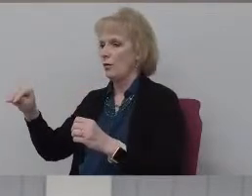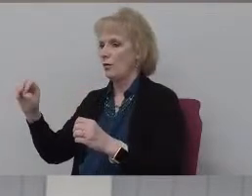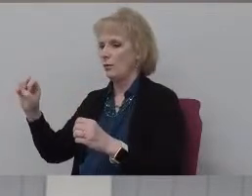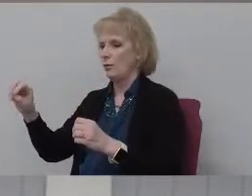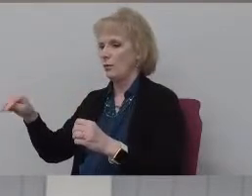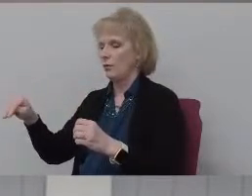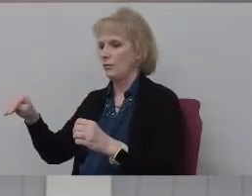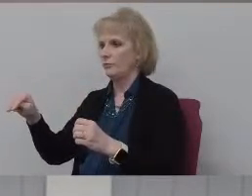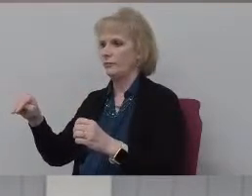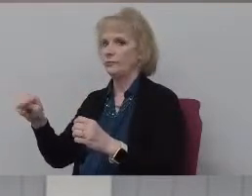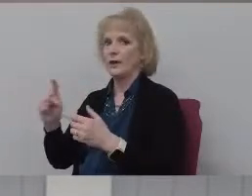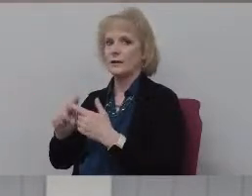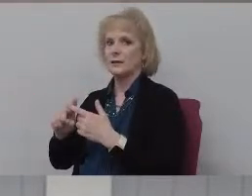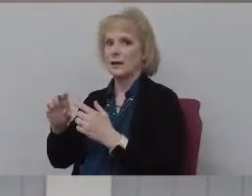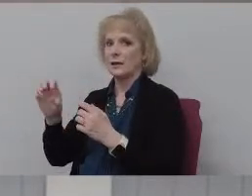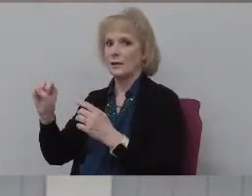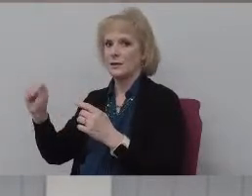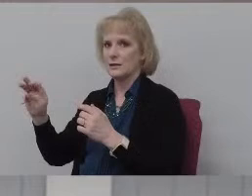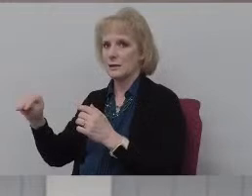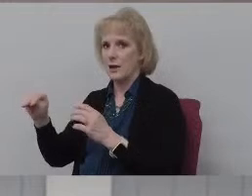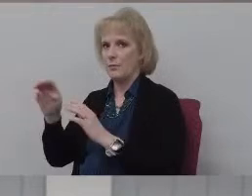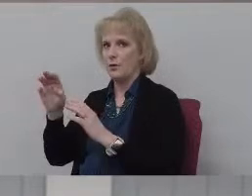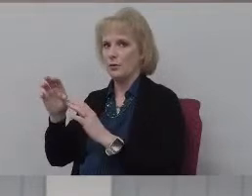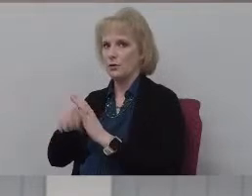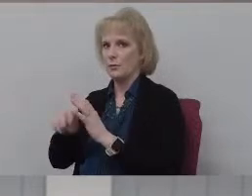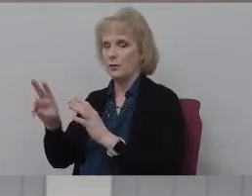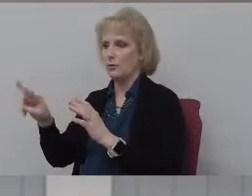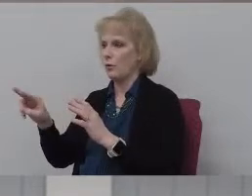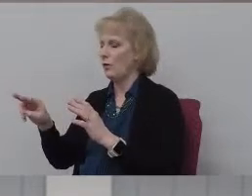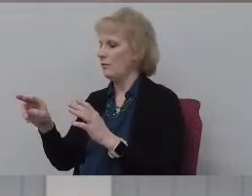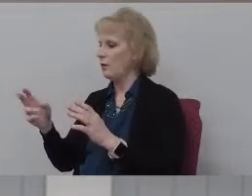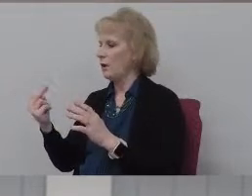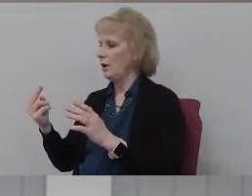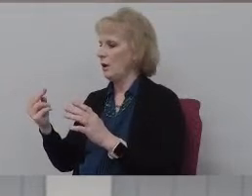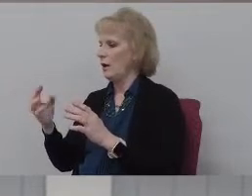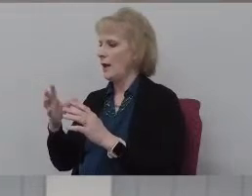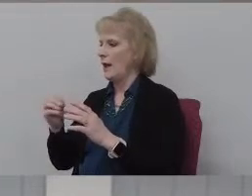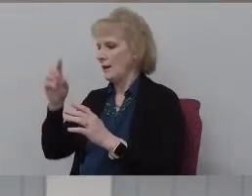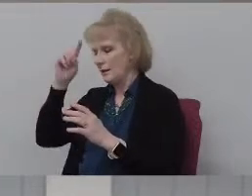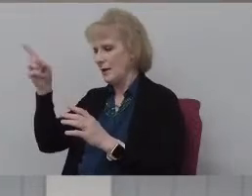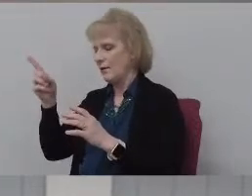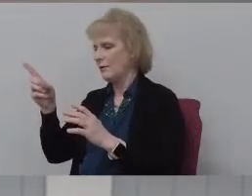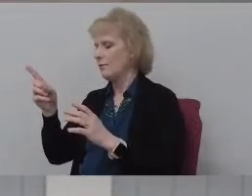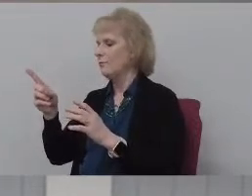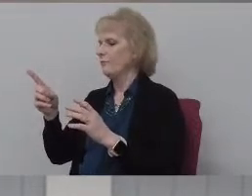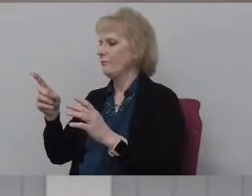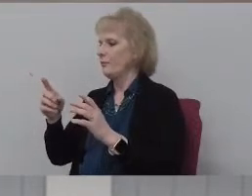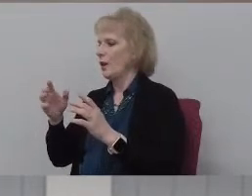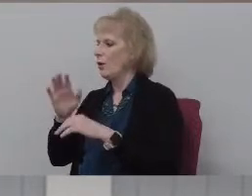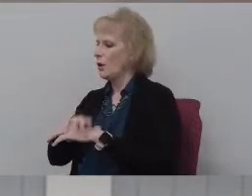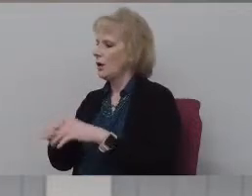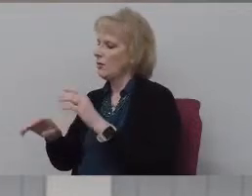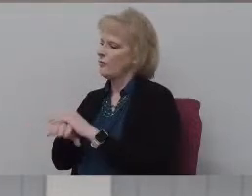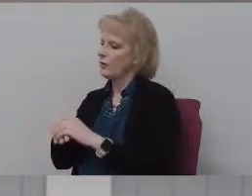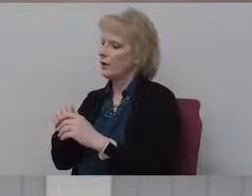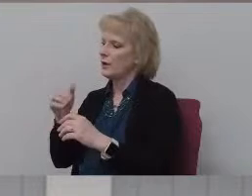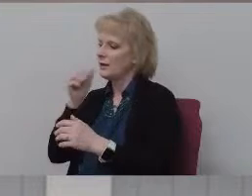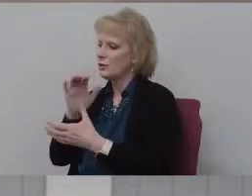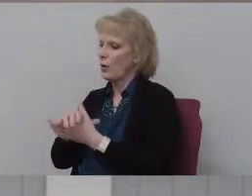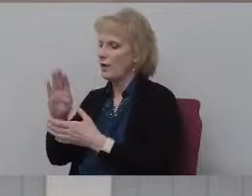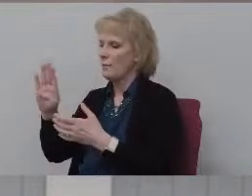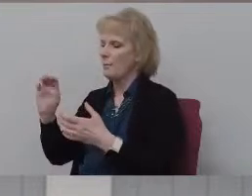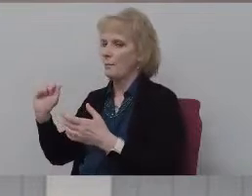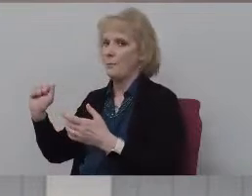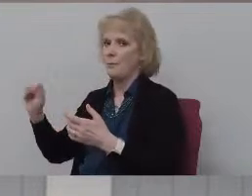12, verses 24 through 25. And David comforted Bathsheba, his wife, and went in unto her and lay with her. And she bare a son, and he called